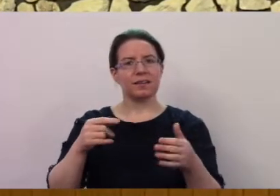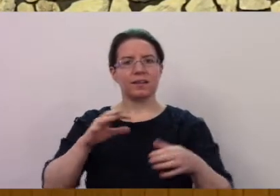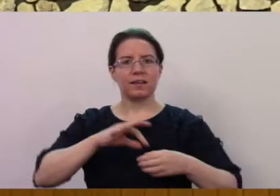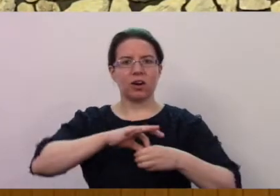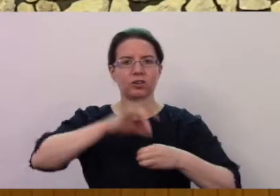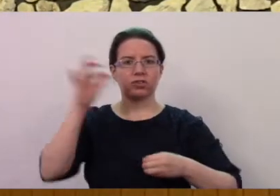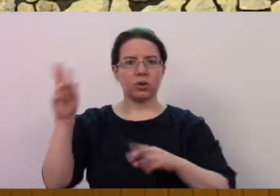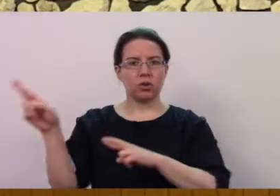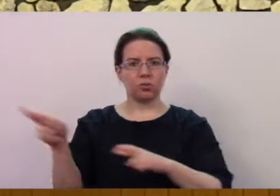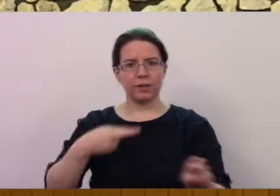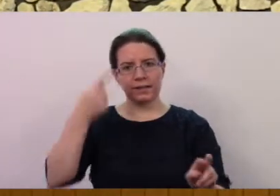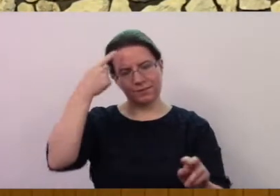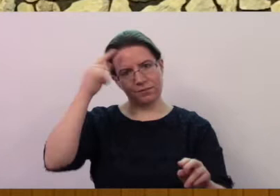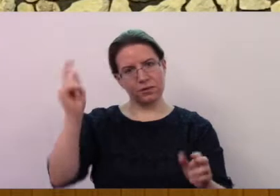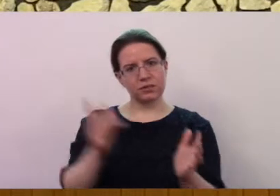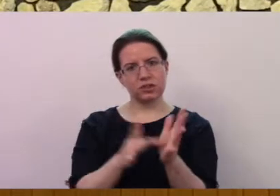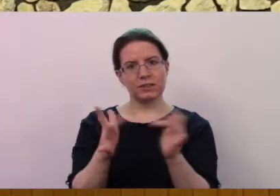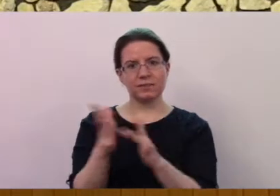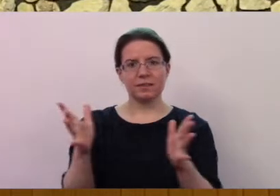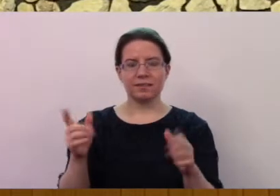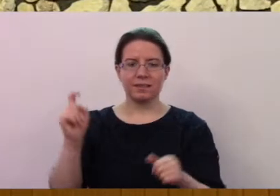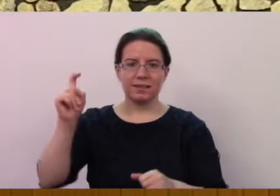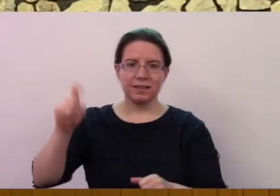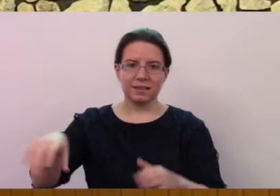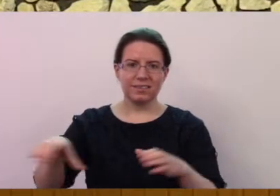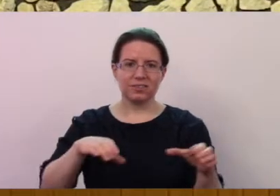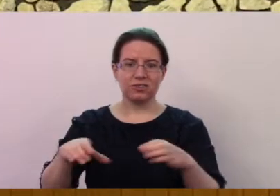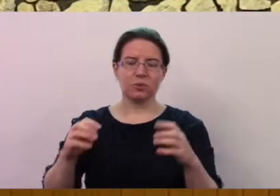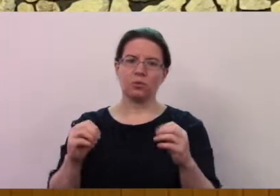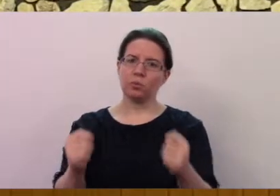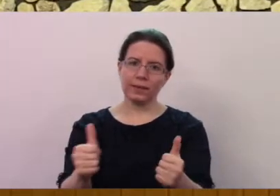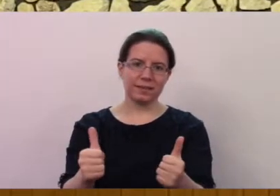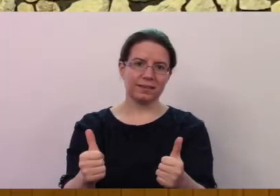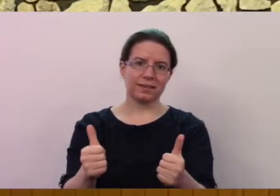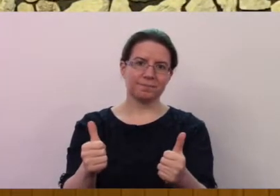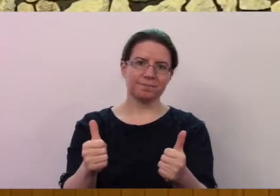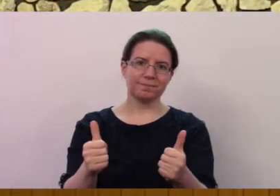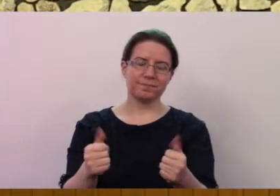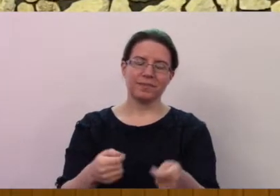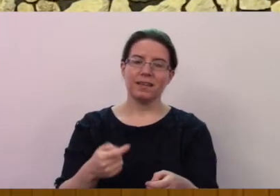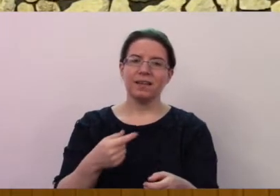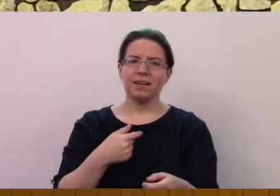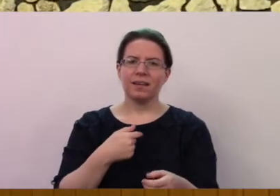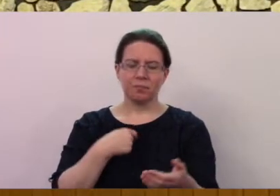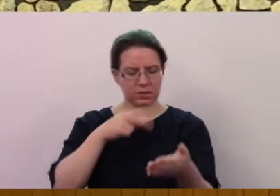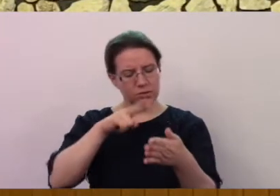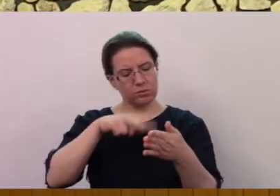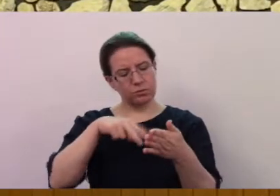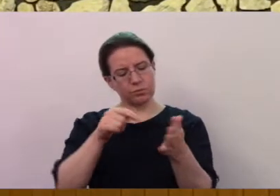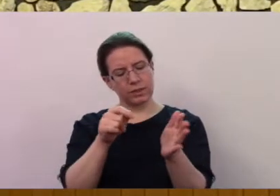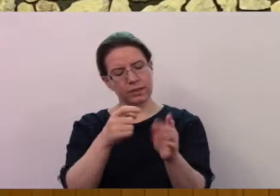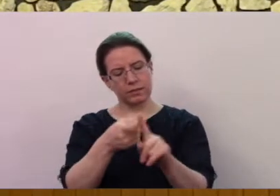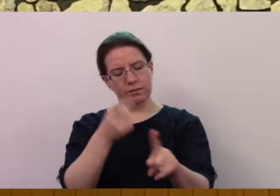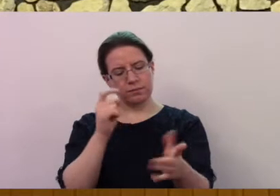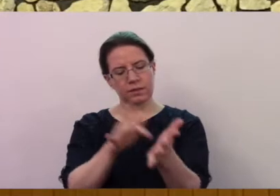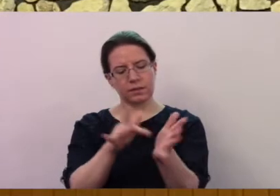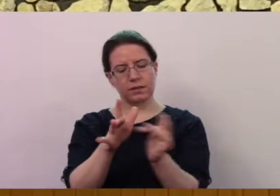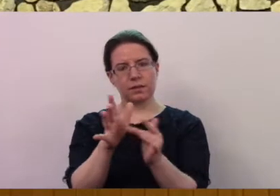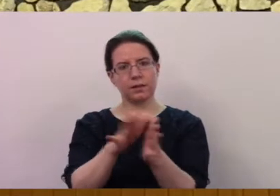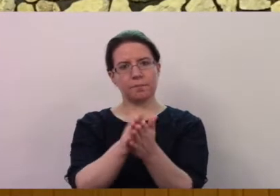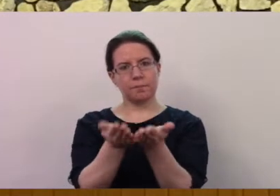to do quickly. Amen. For our redemption. I want to read a scripture to you that I've read in the beginning